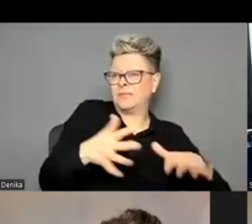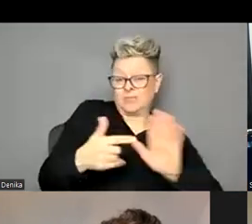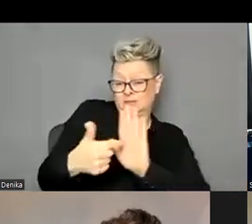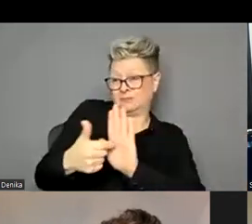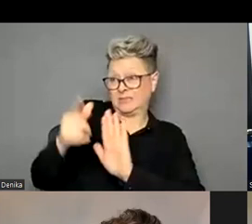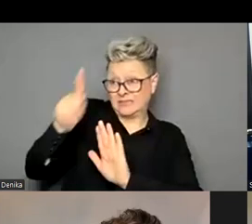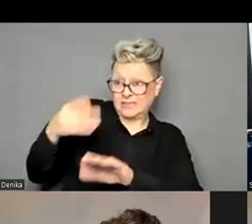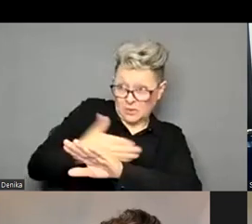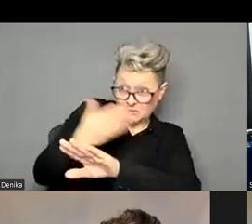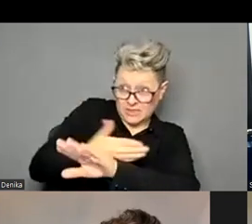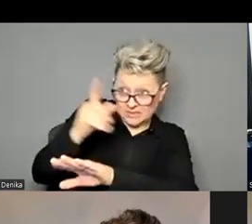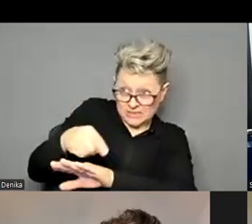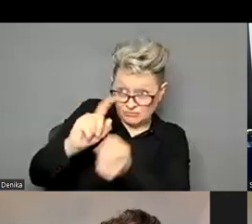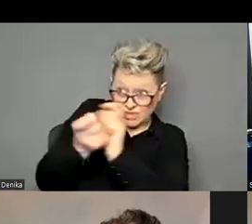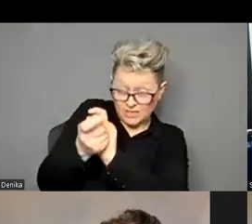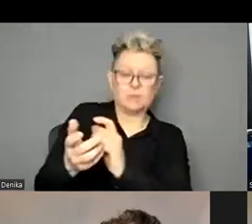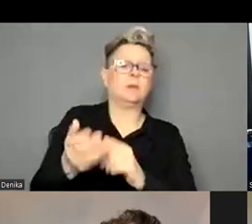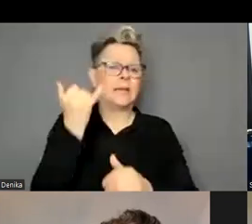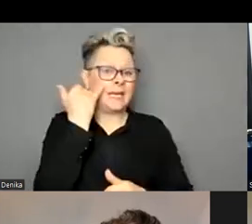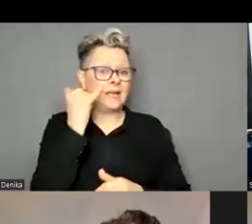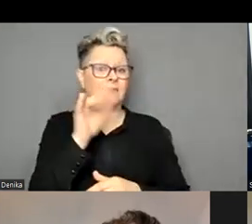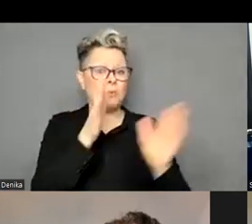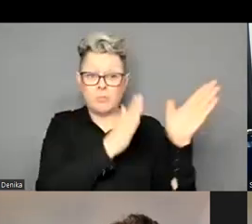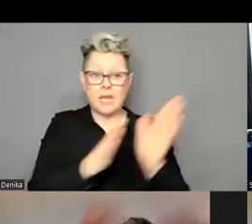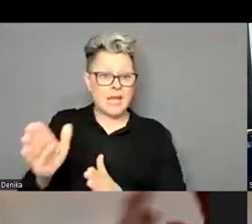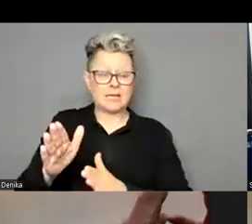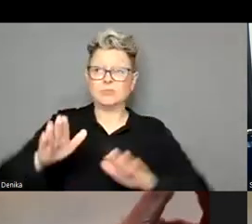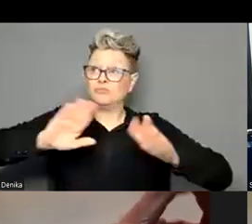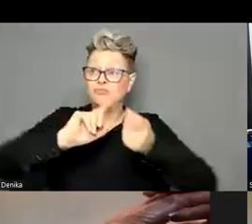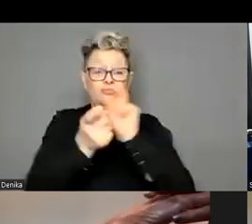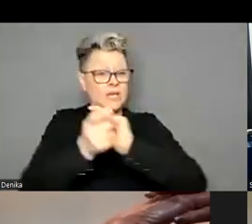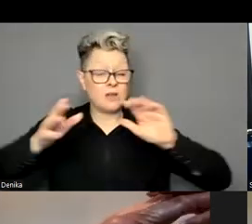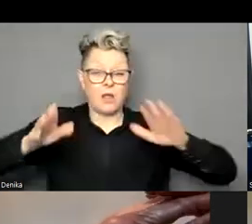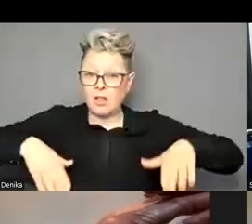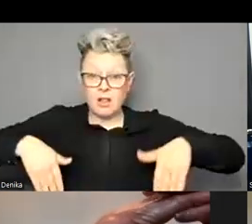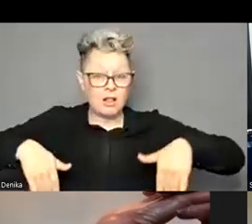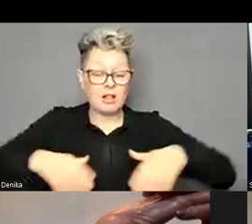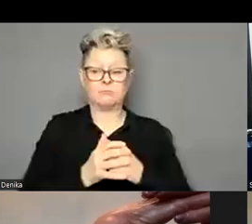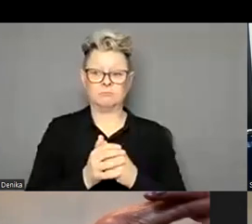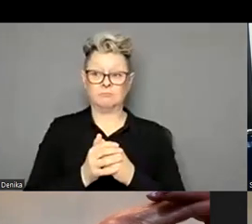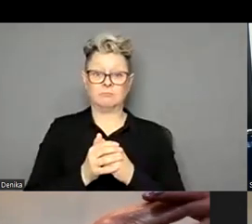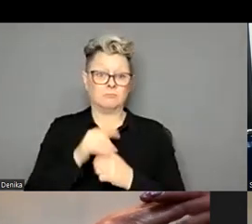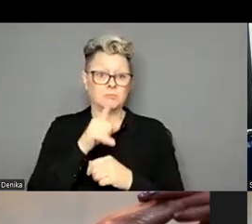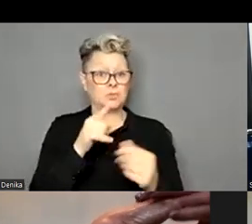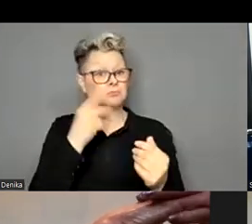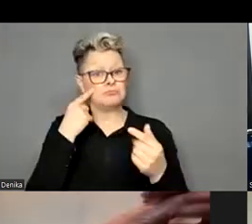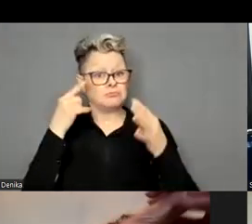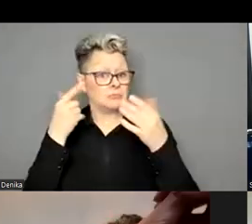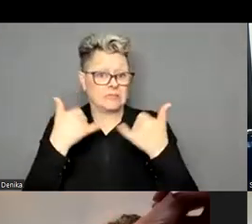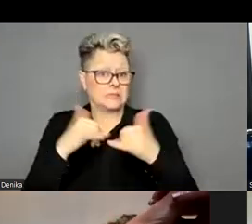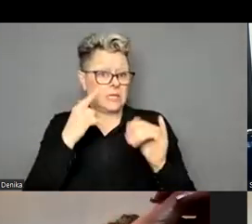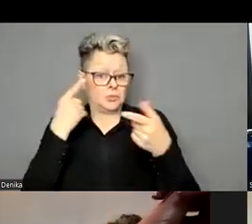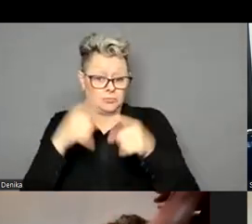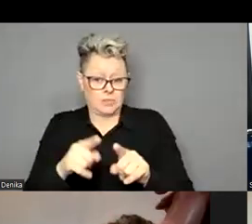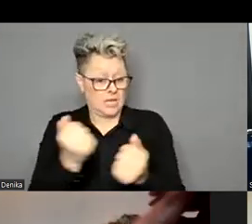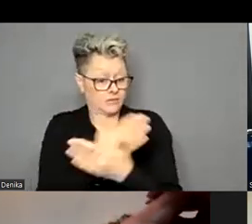if your wishes haven't changed, and the will provides for who inherits if your spouse is